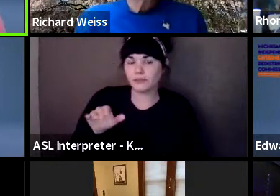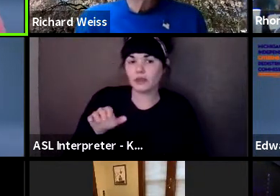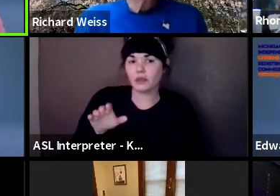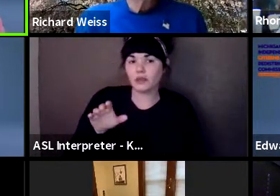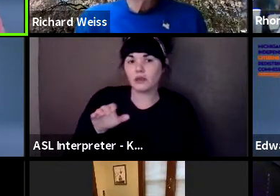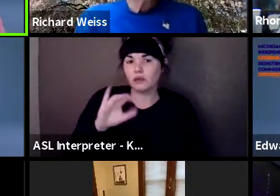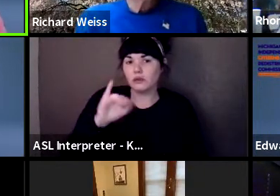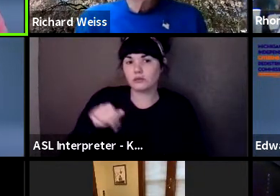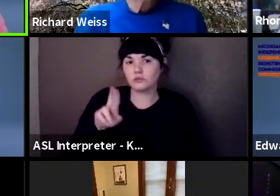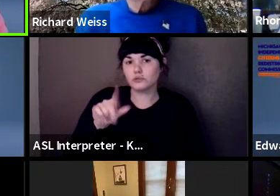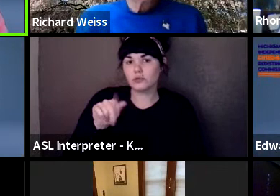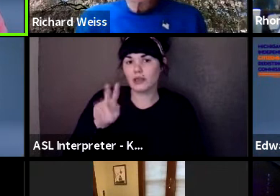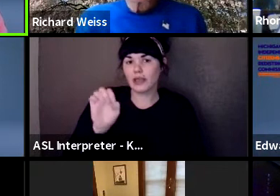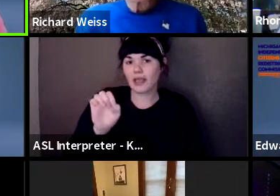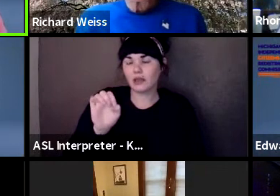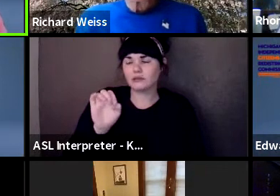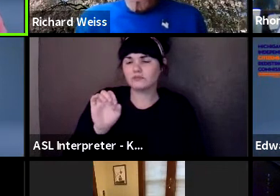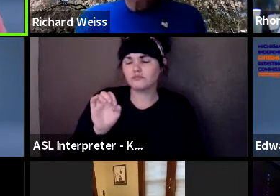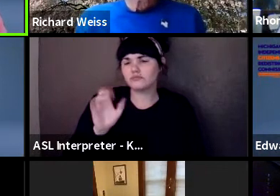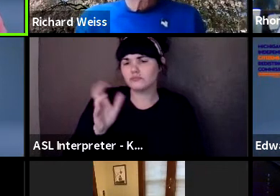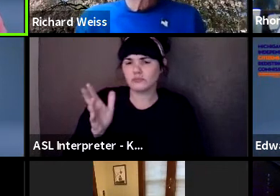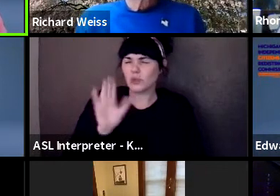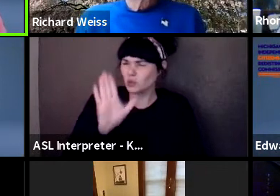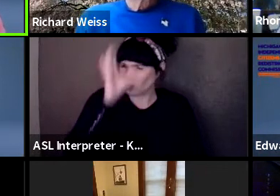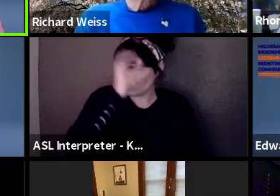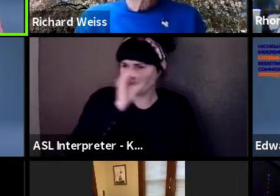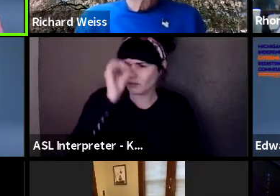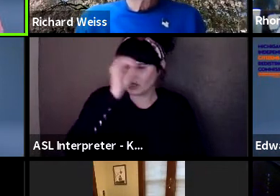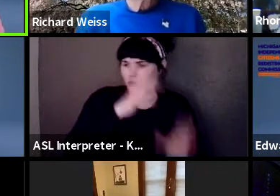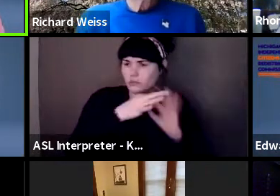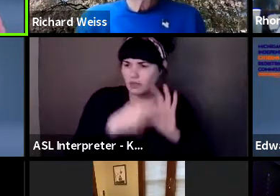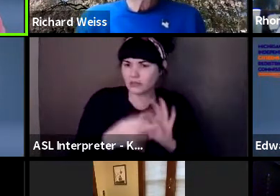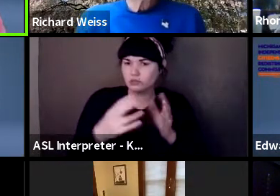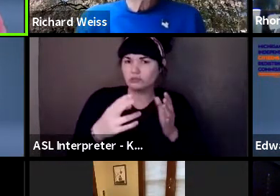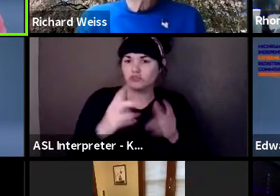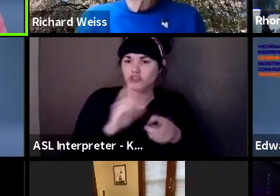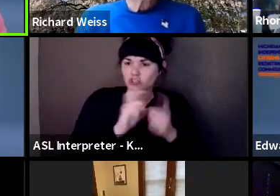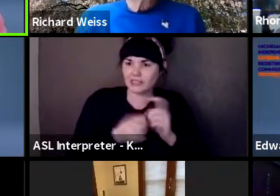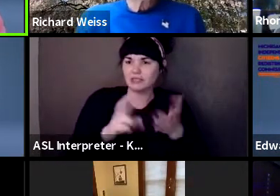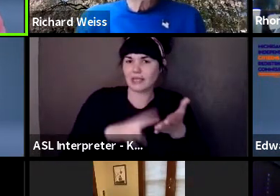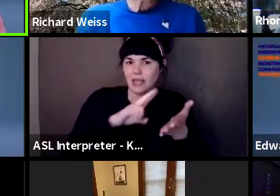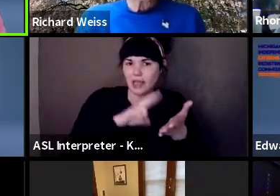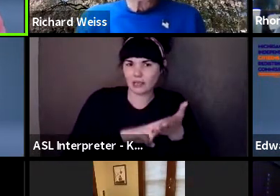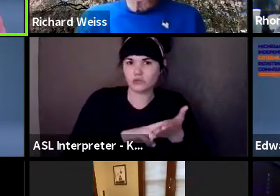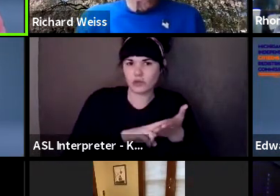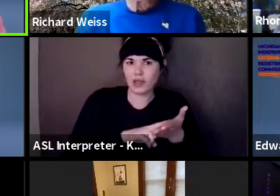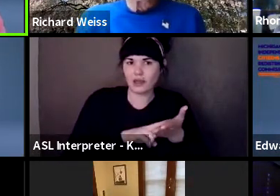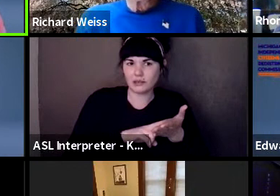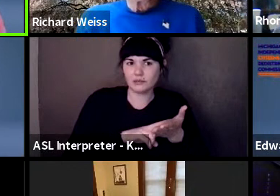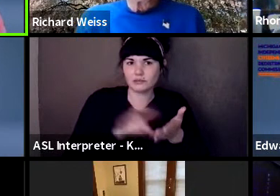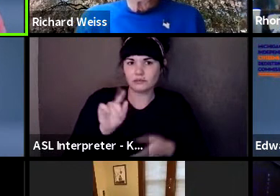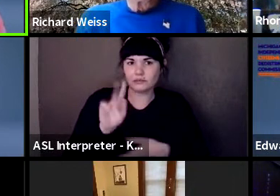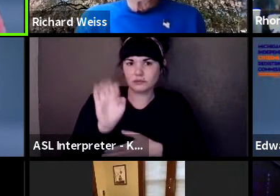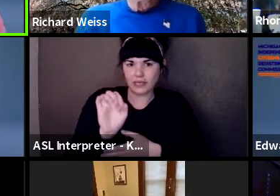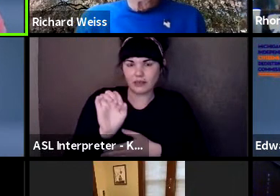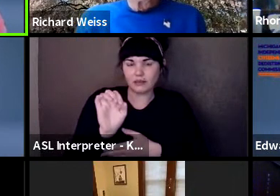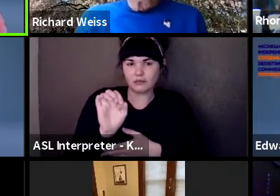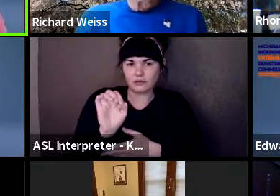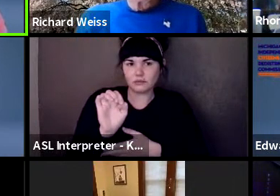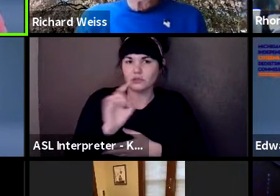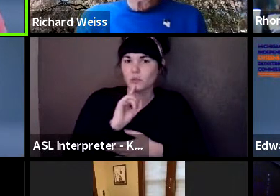thoughts, Julianne, on changing the contract term date to mirror what we've asked of the Supreme Court?